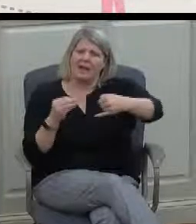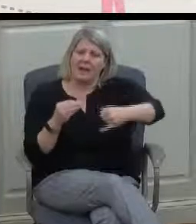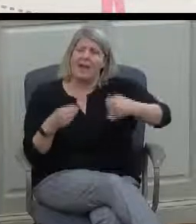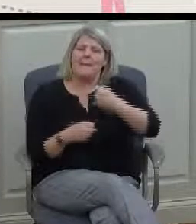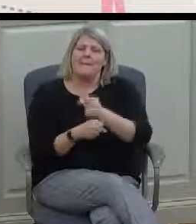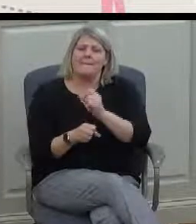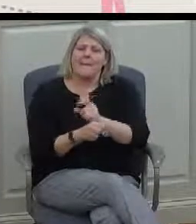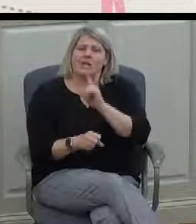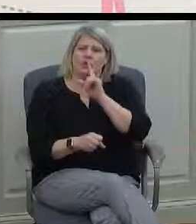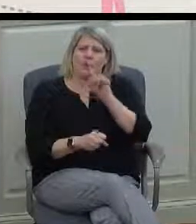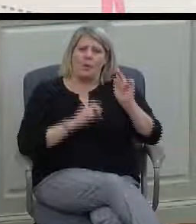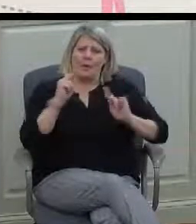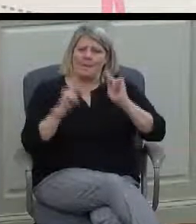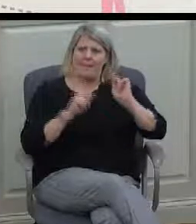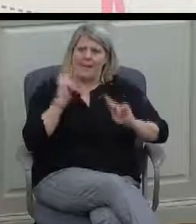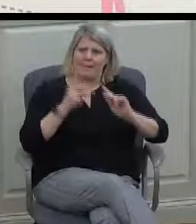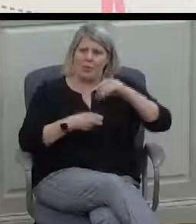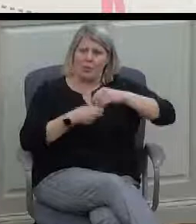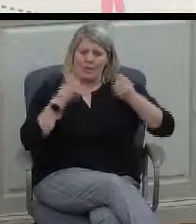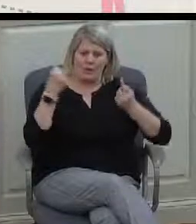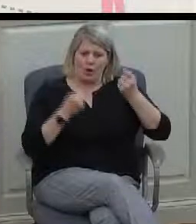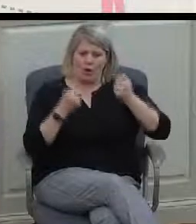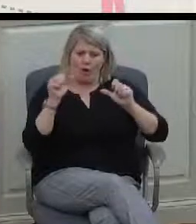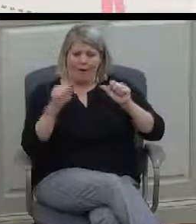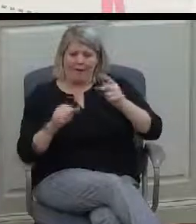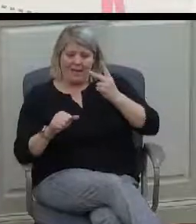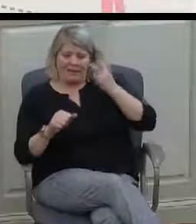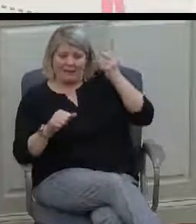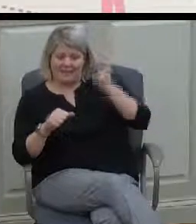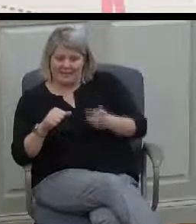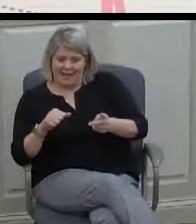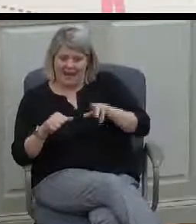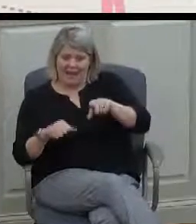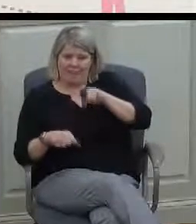actually see that there's a crosswalk there and be aware.